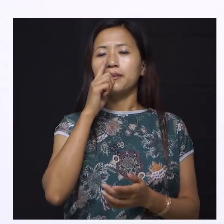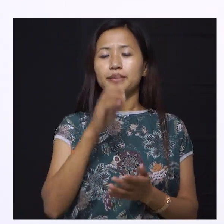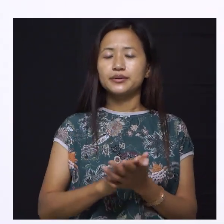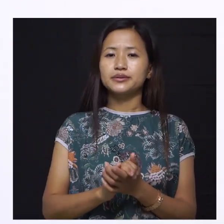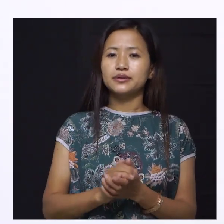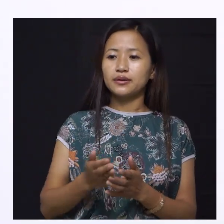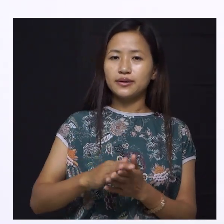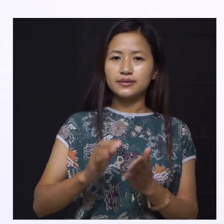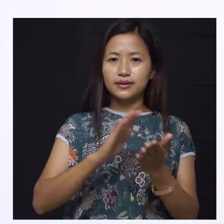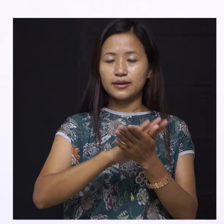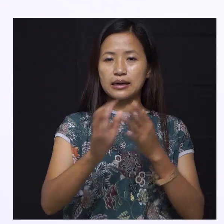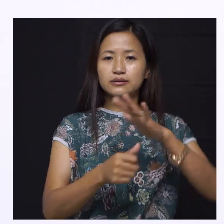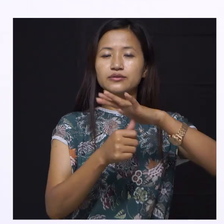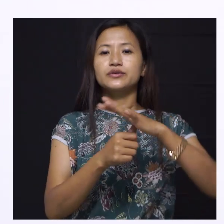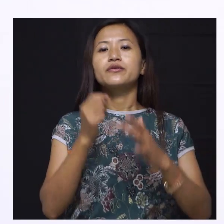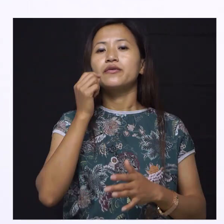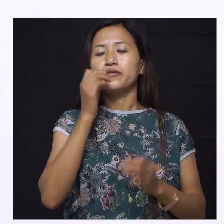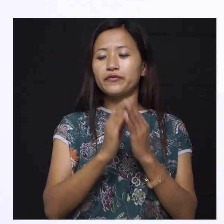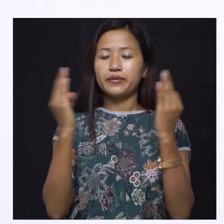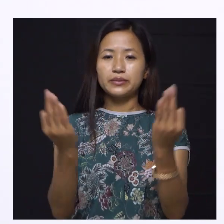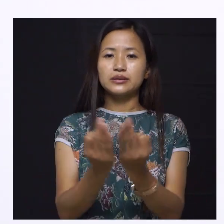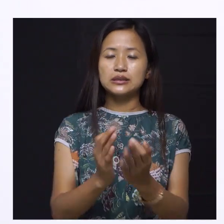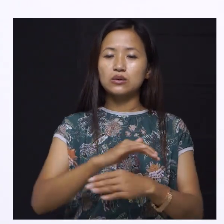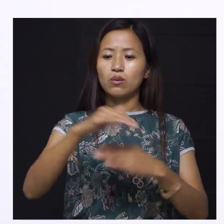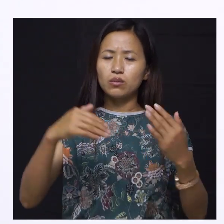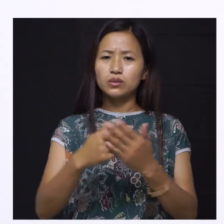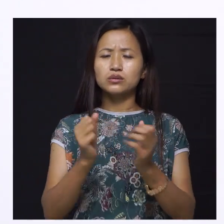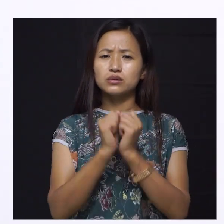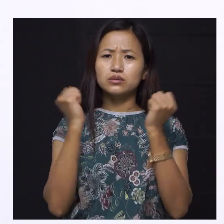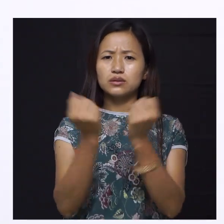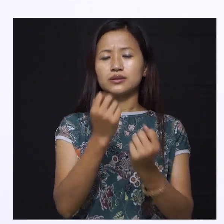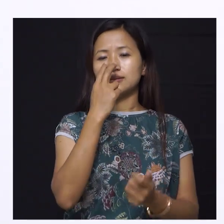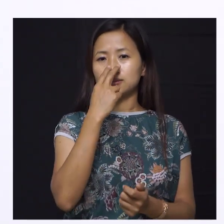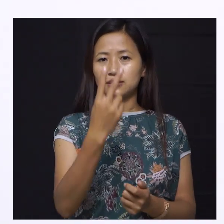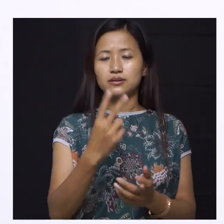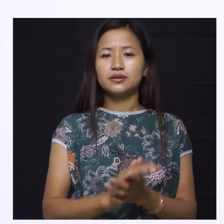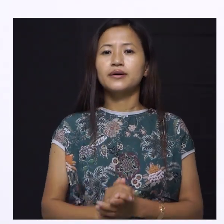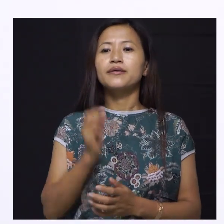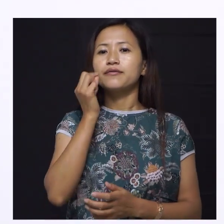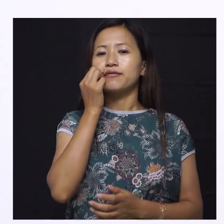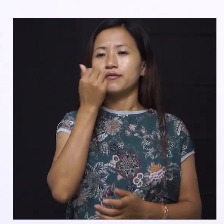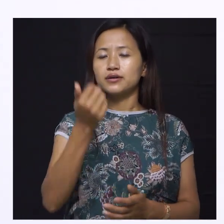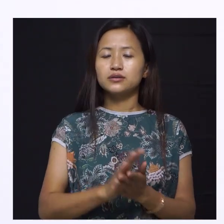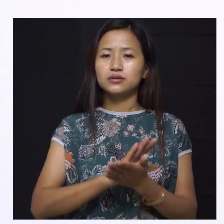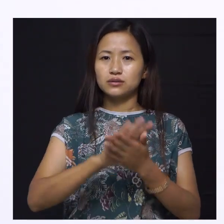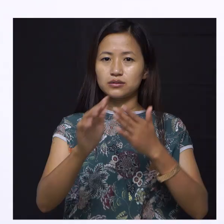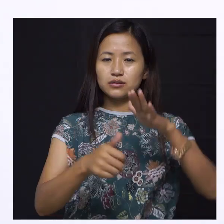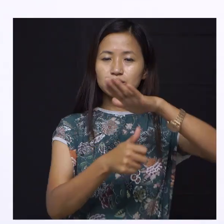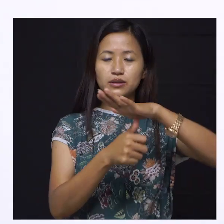is a mother, she is a woman, and in almost all societies, we see that the fathers are considered to be the head.